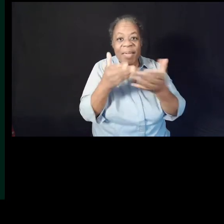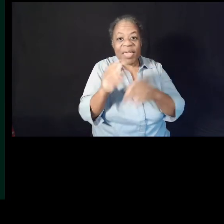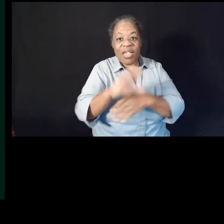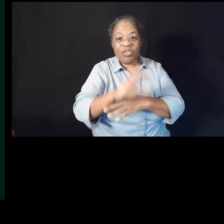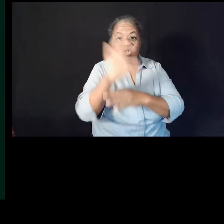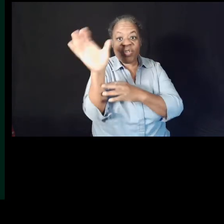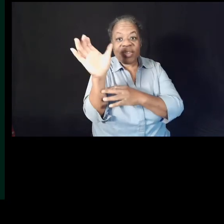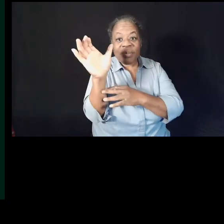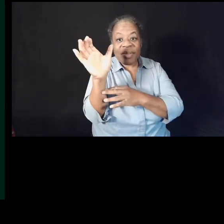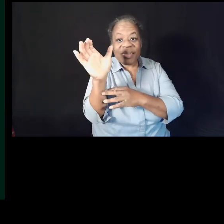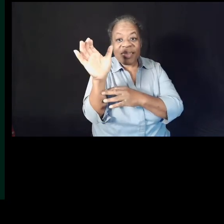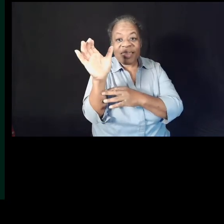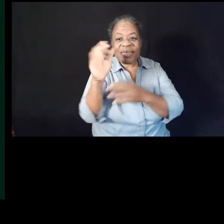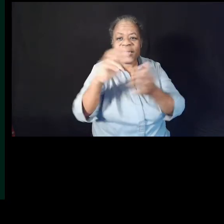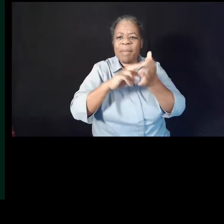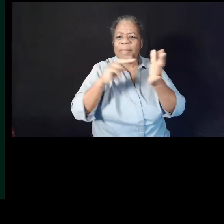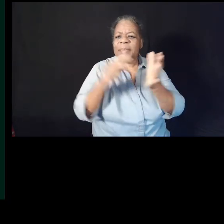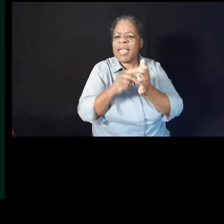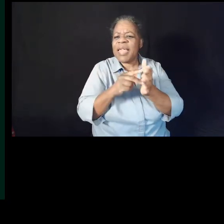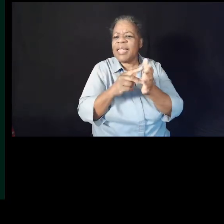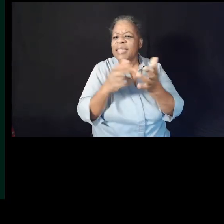perhaps, means a little bit